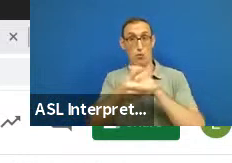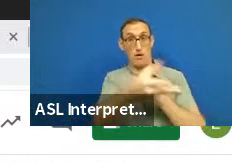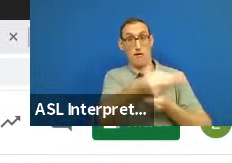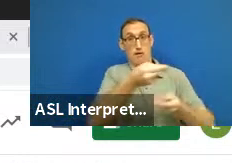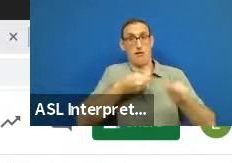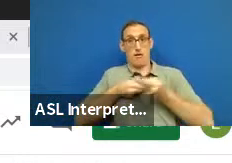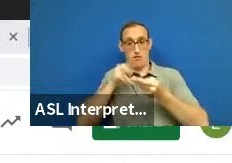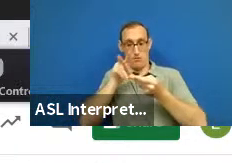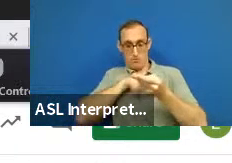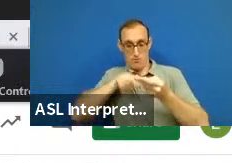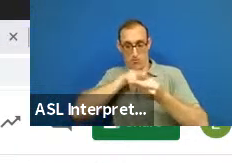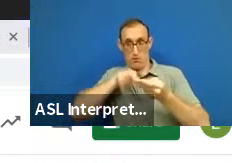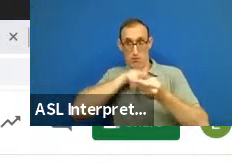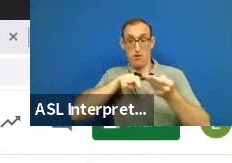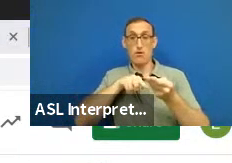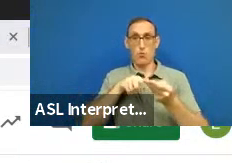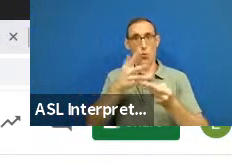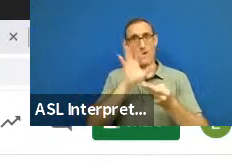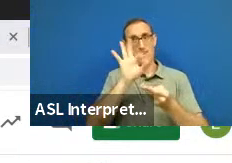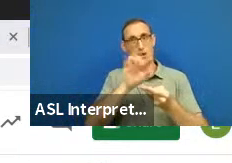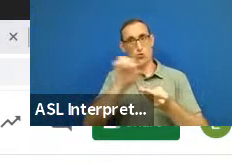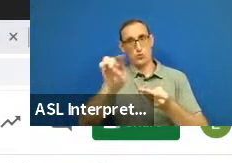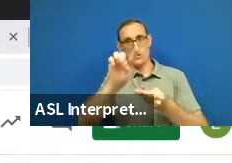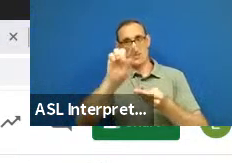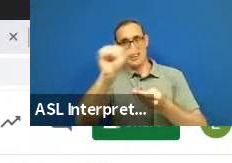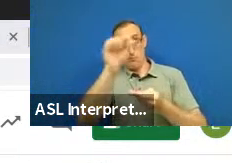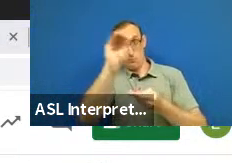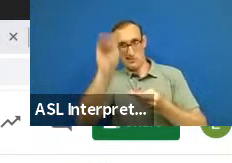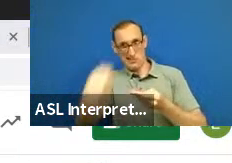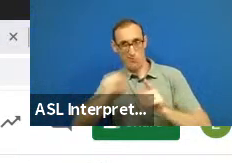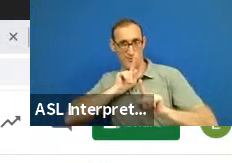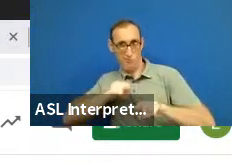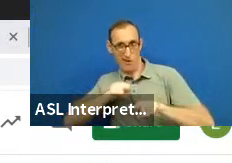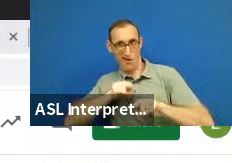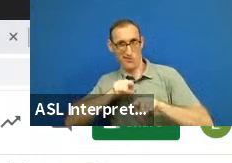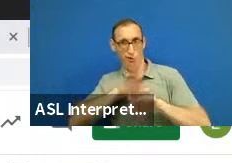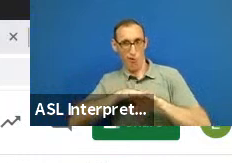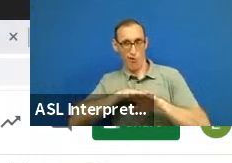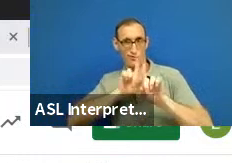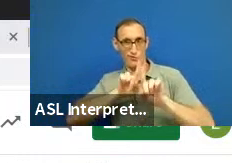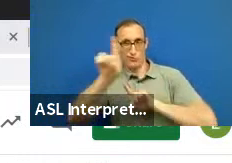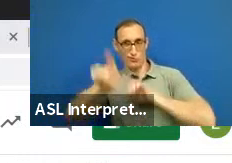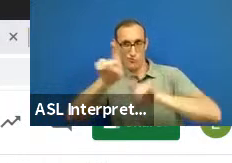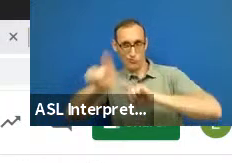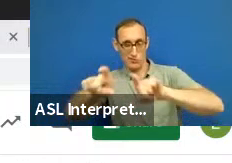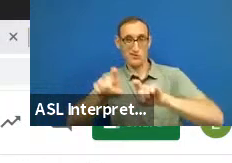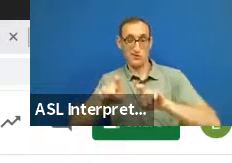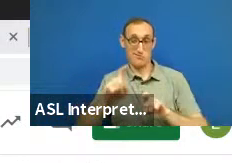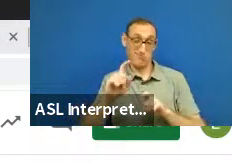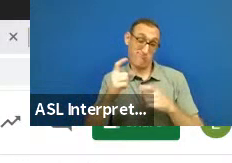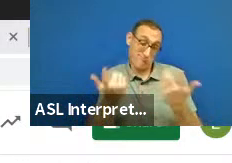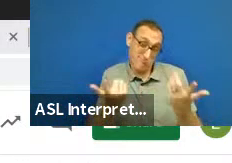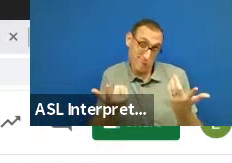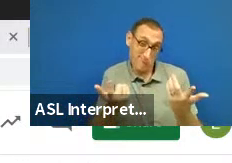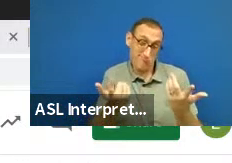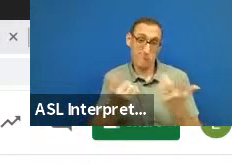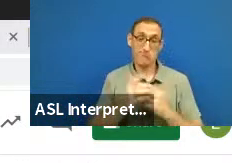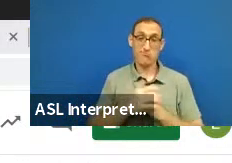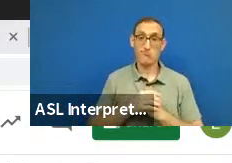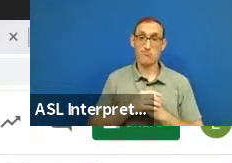that only people that really care are going to be responding to that. And so that's the story as it goes. And